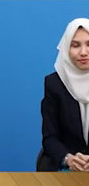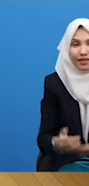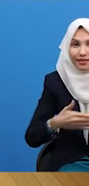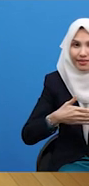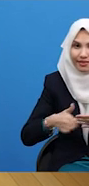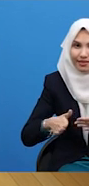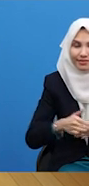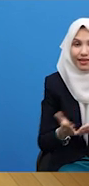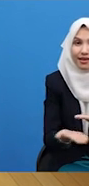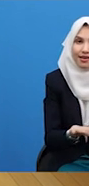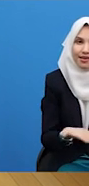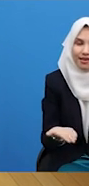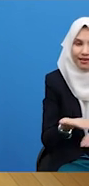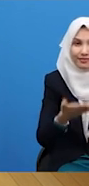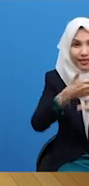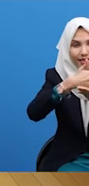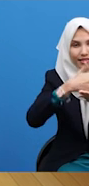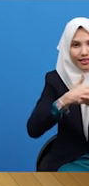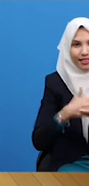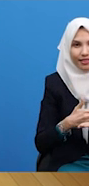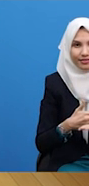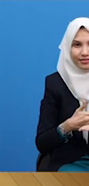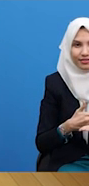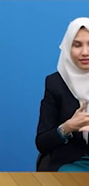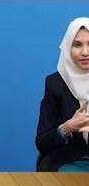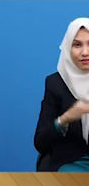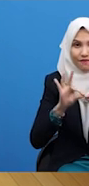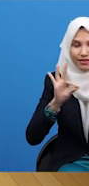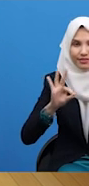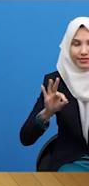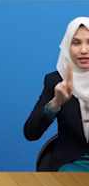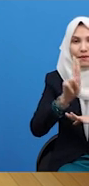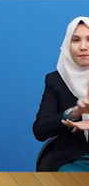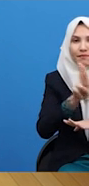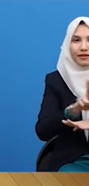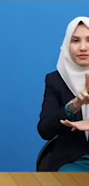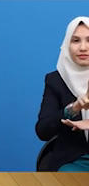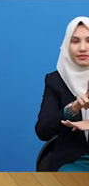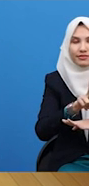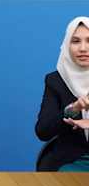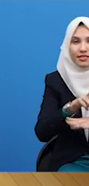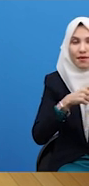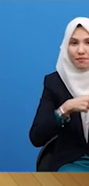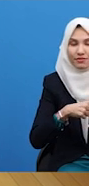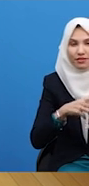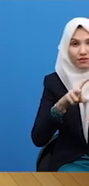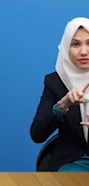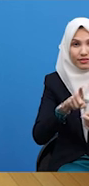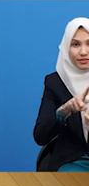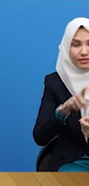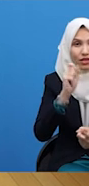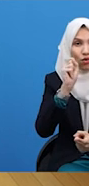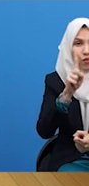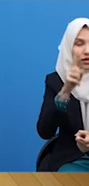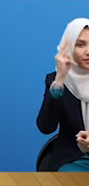Next, here's the list of phrases that can be used in the process of changing one's mind.